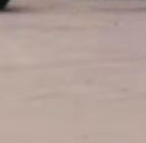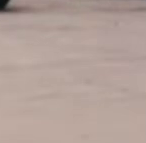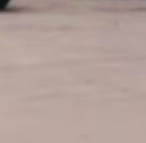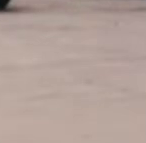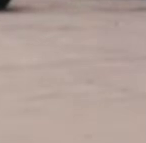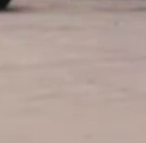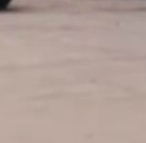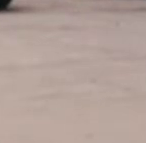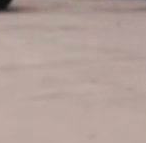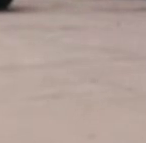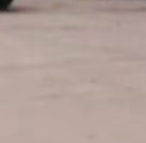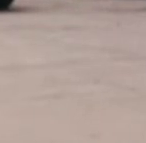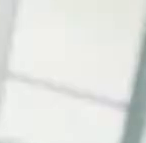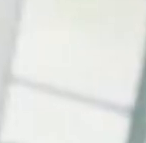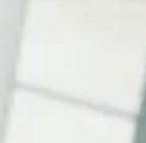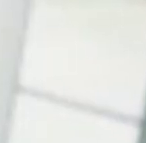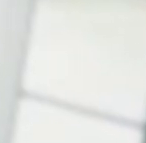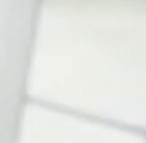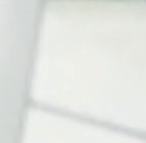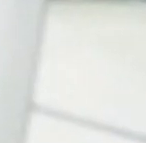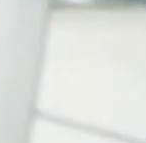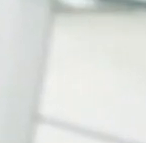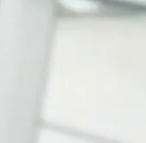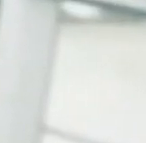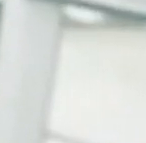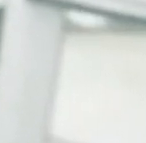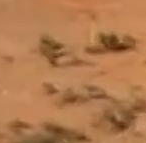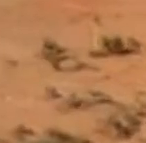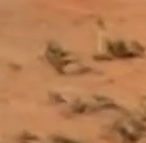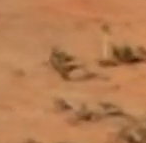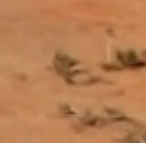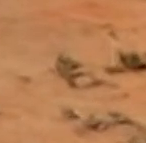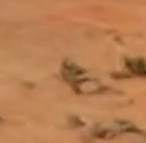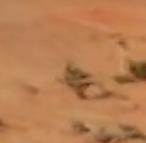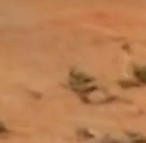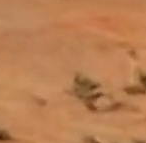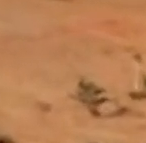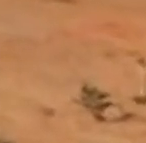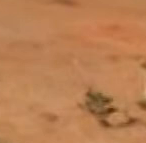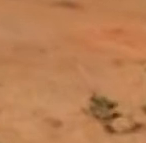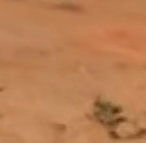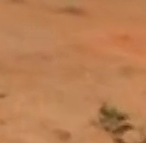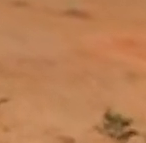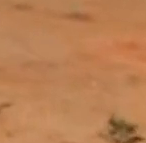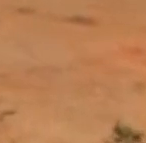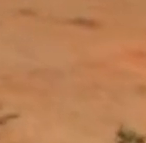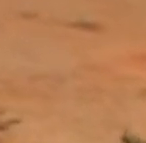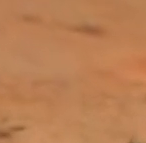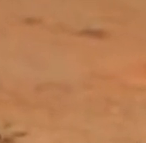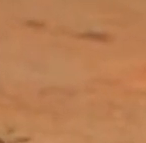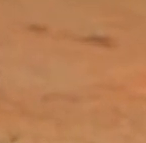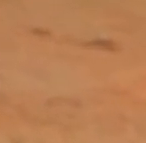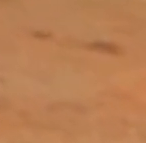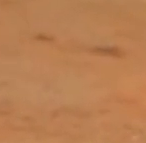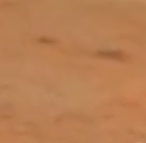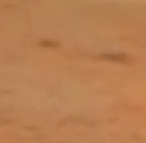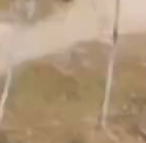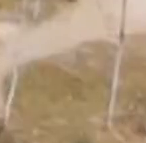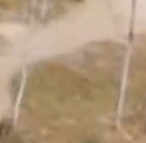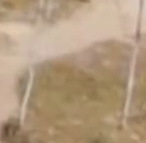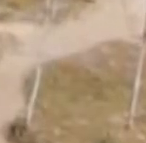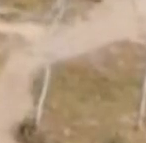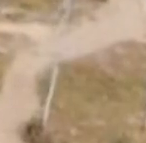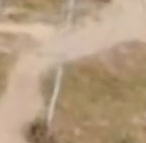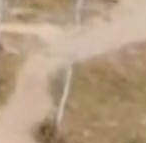Kenya has come a long way in ICT development. The government set up the Universal Service Fund to bring